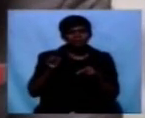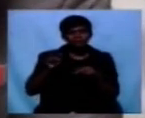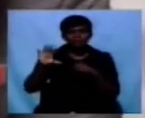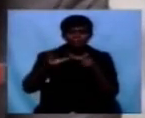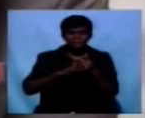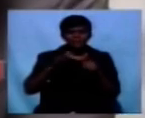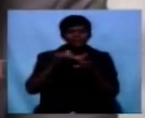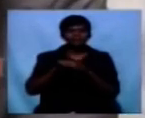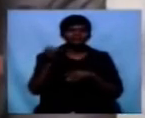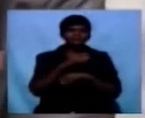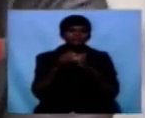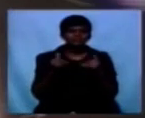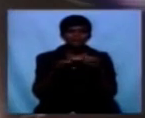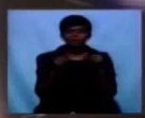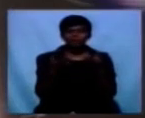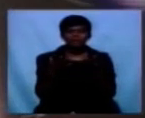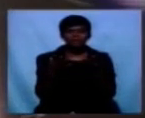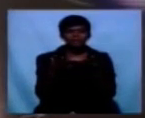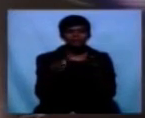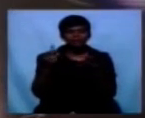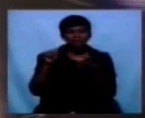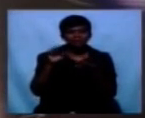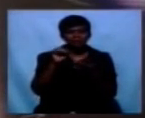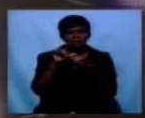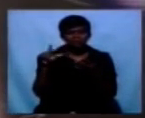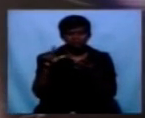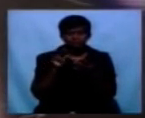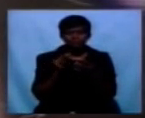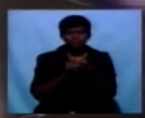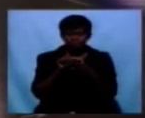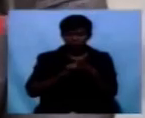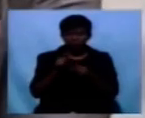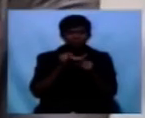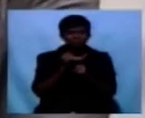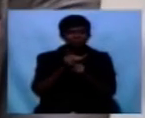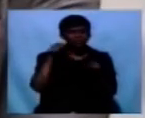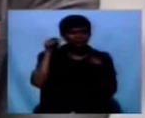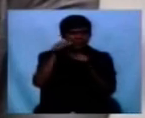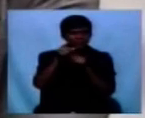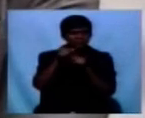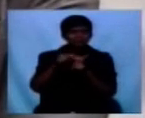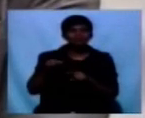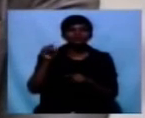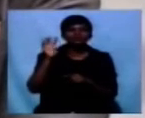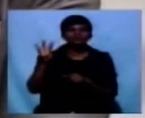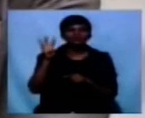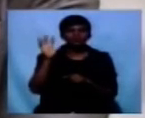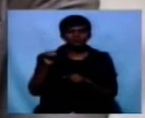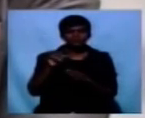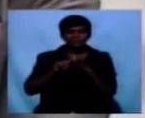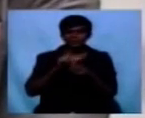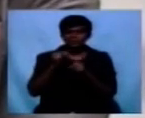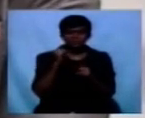on our investment. So how many toll plazas are you putting up next year? We are targeting for 40 by the end of next